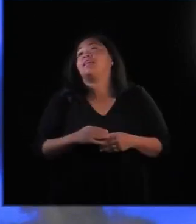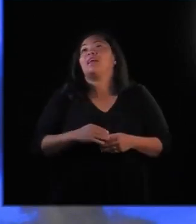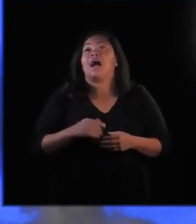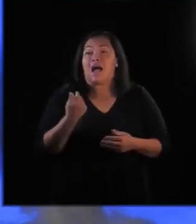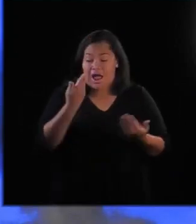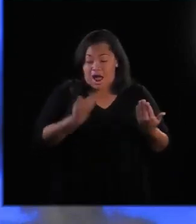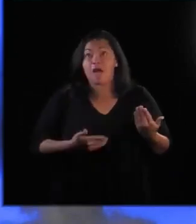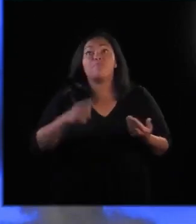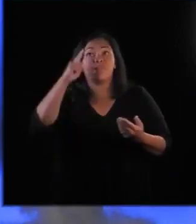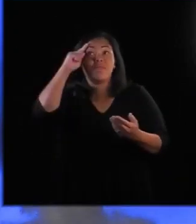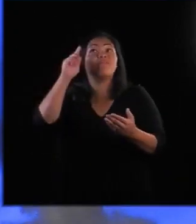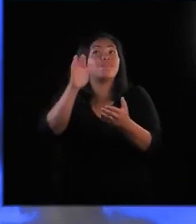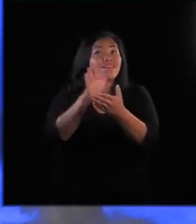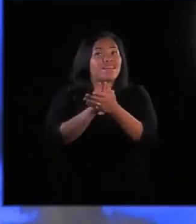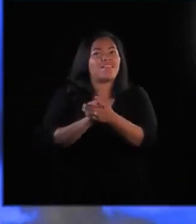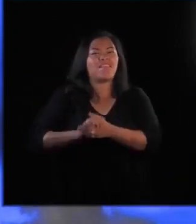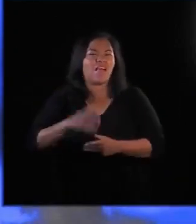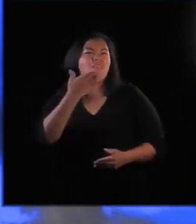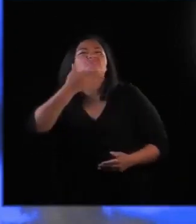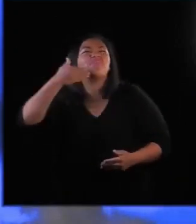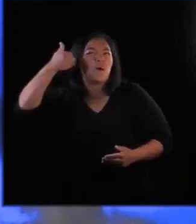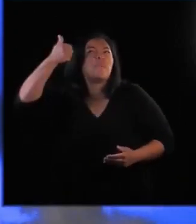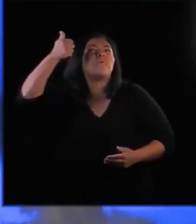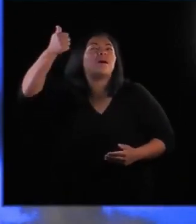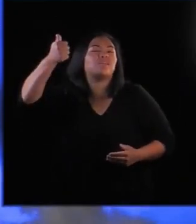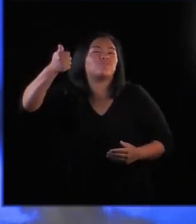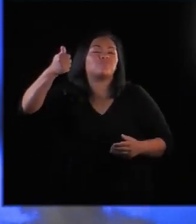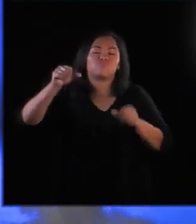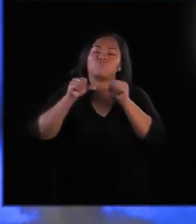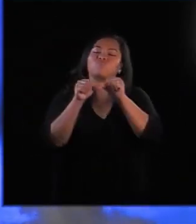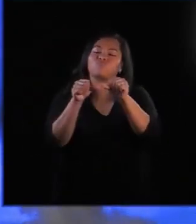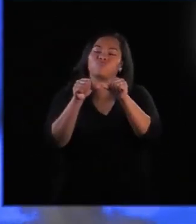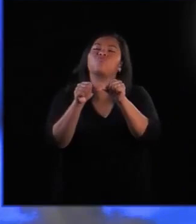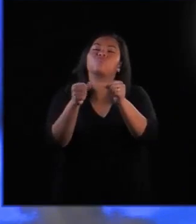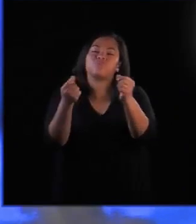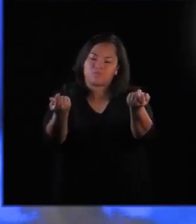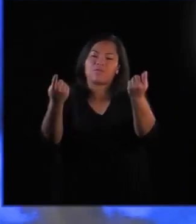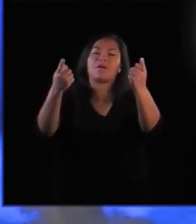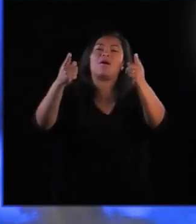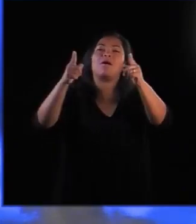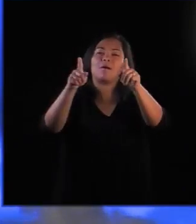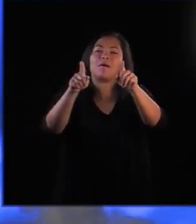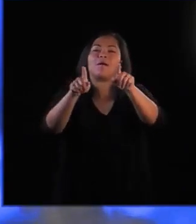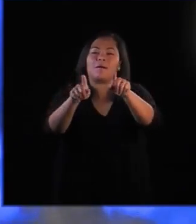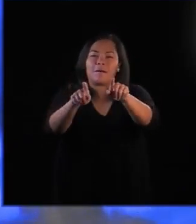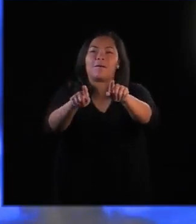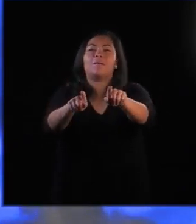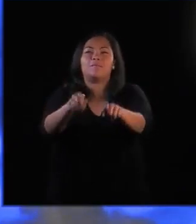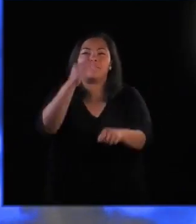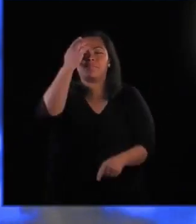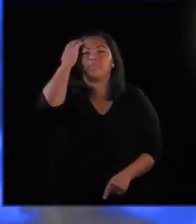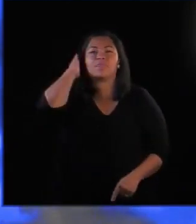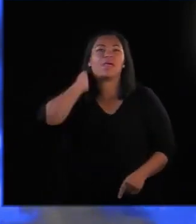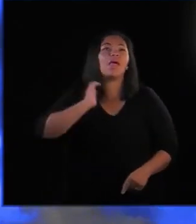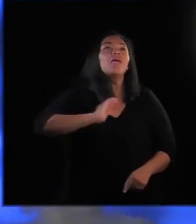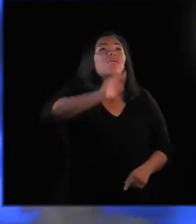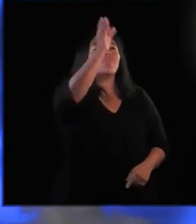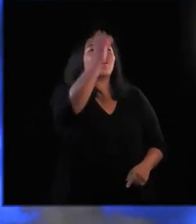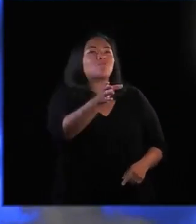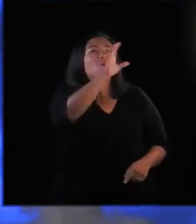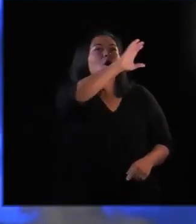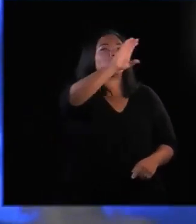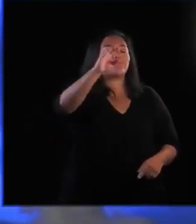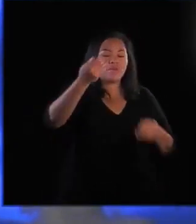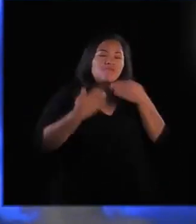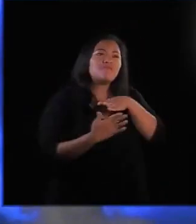enough, and I'm believing the best is yet to come.